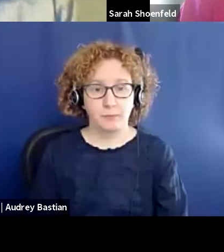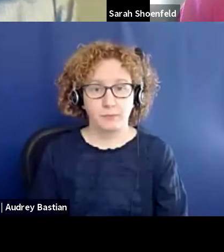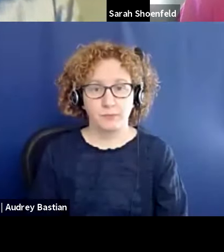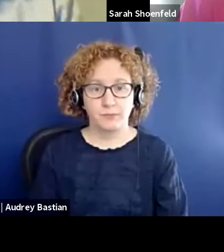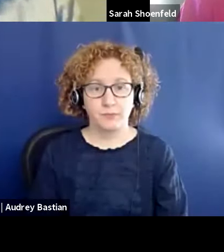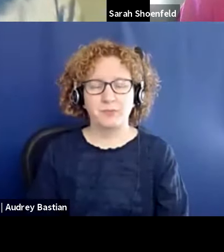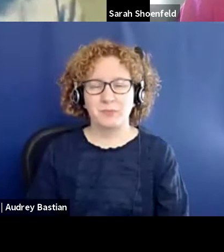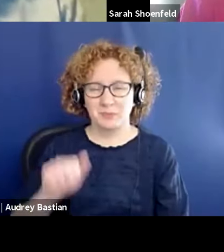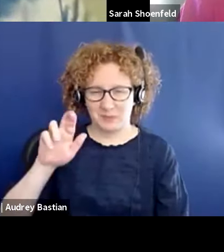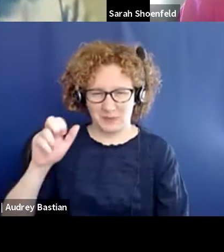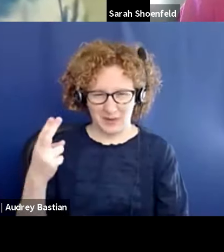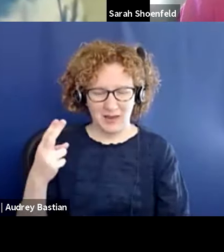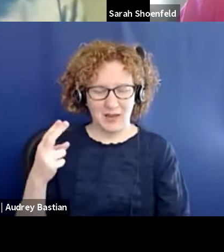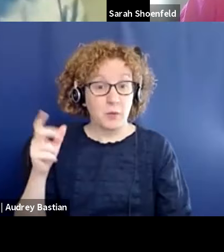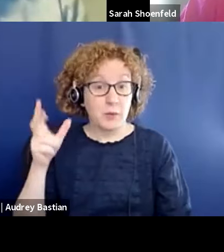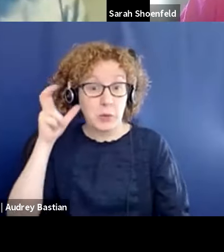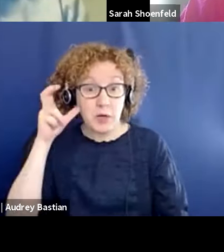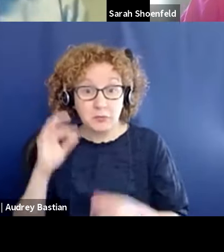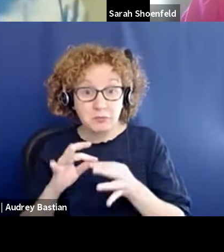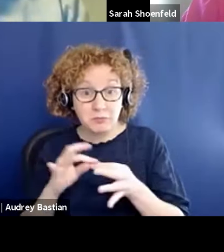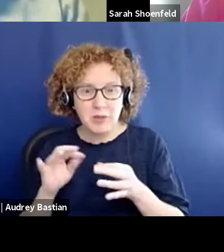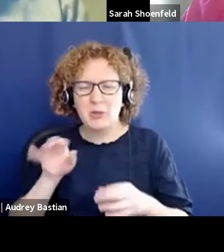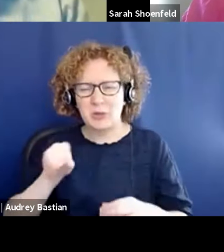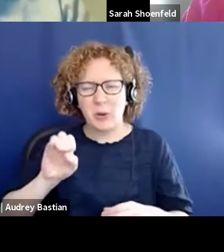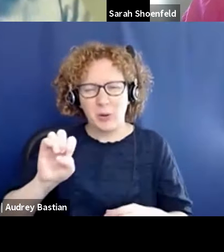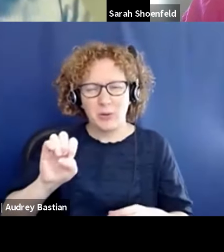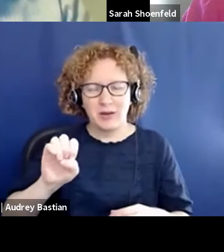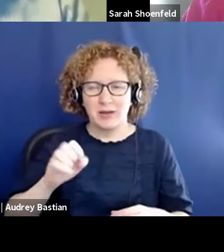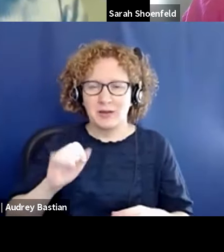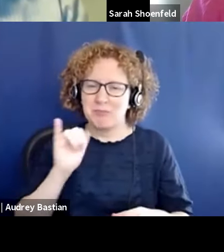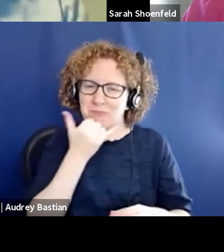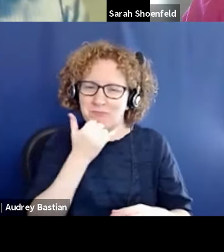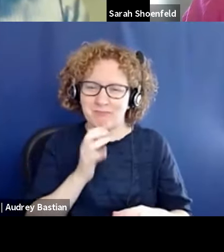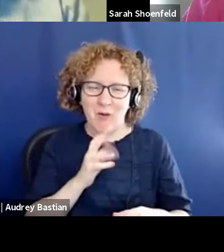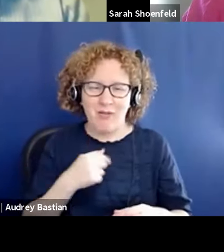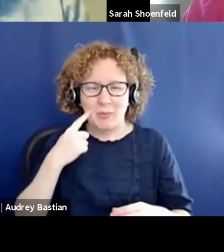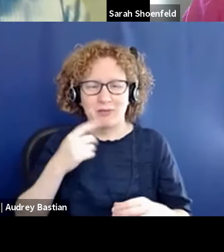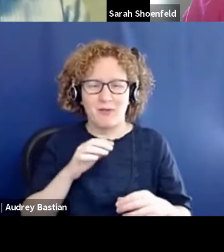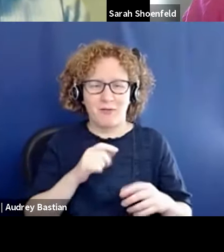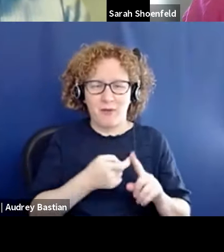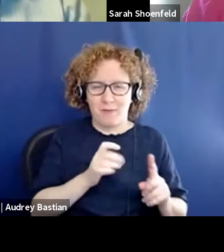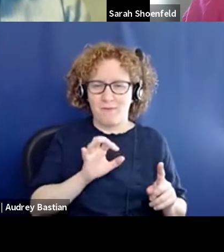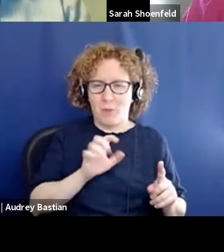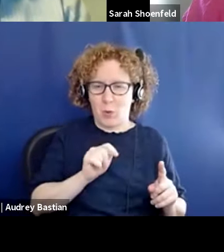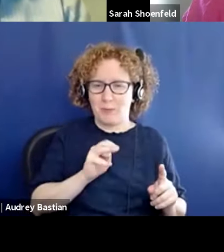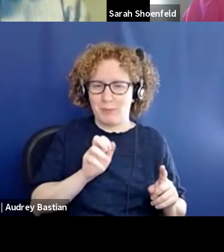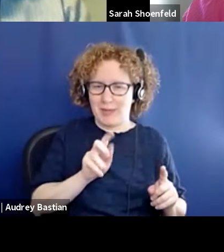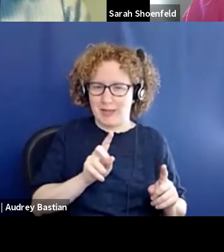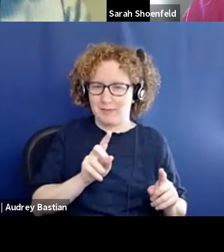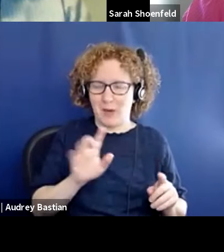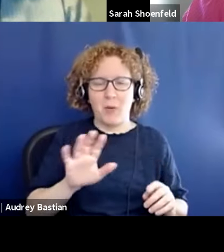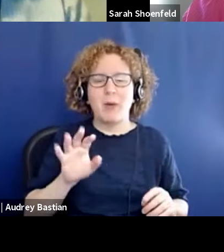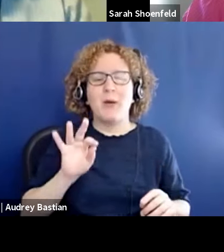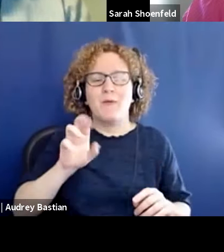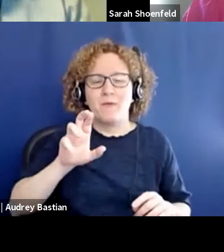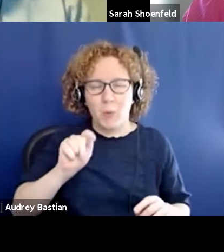So that's Joe. And I'm sorry I misspoke and said that his family moved from Fort Meade. He clearly said they lived at Fort